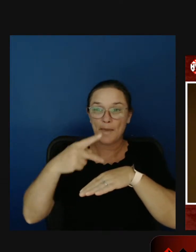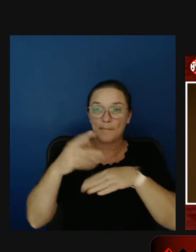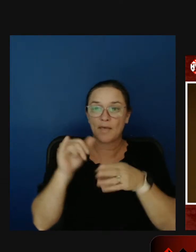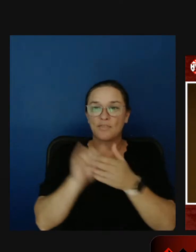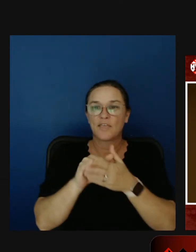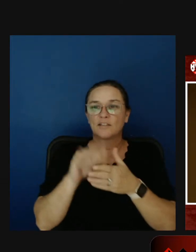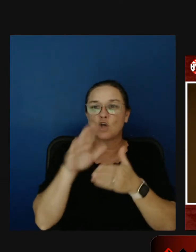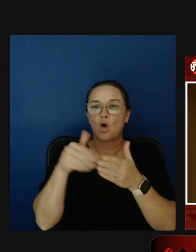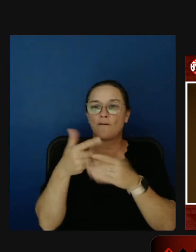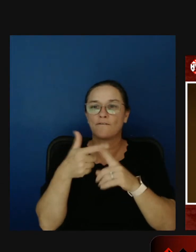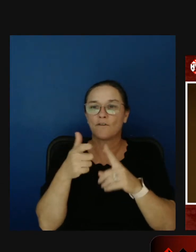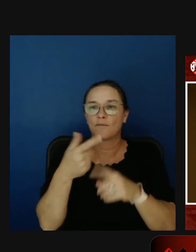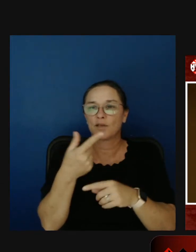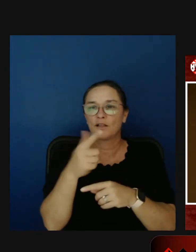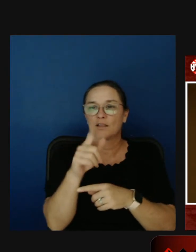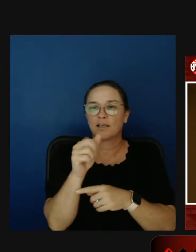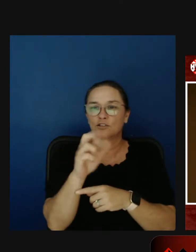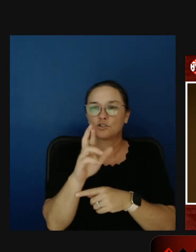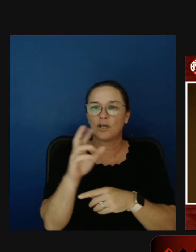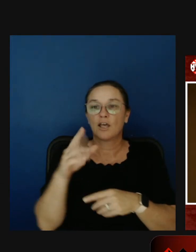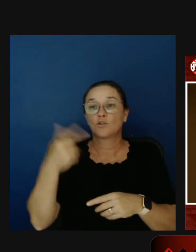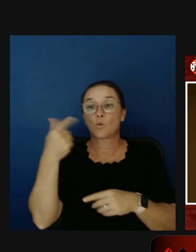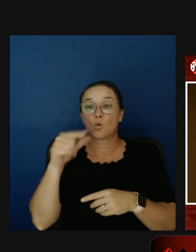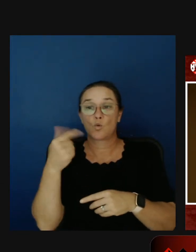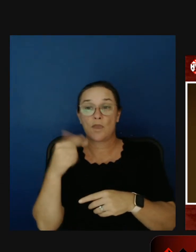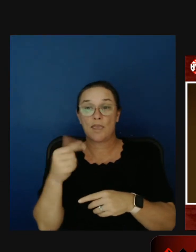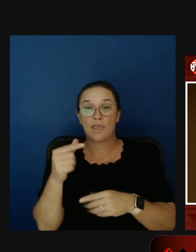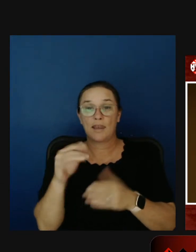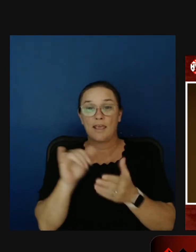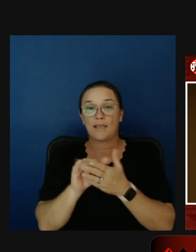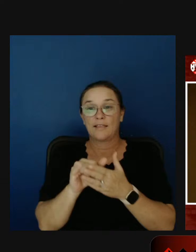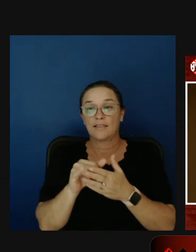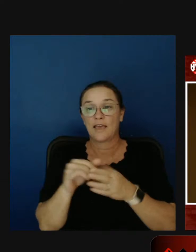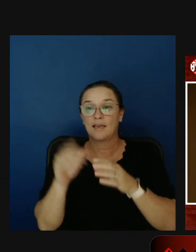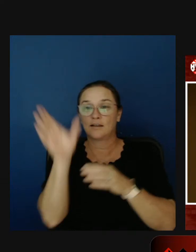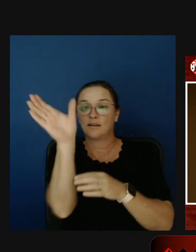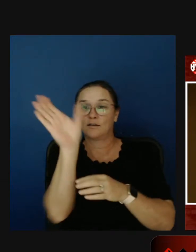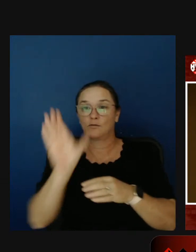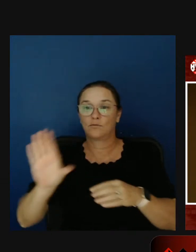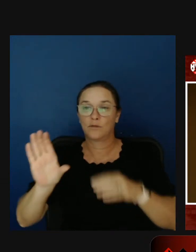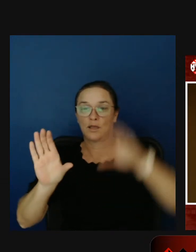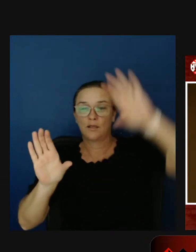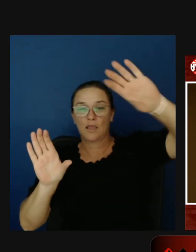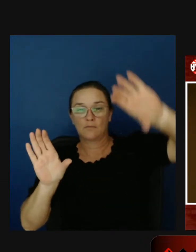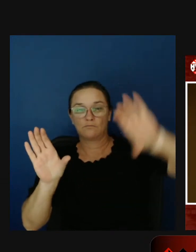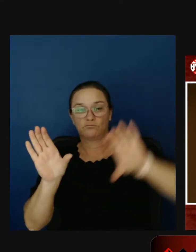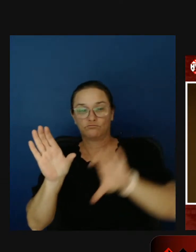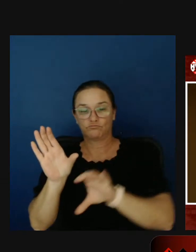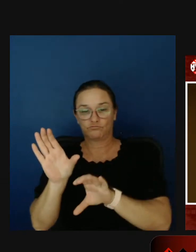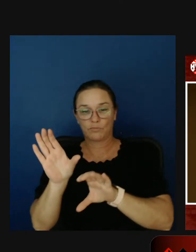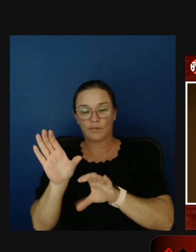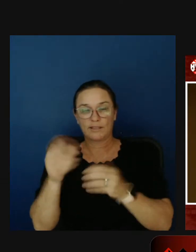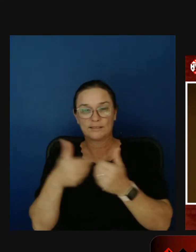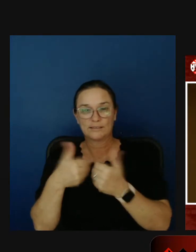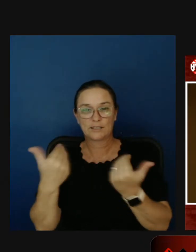glaciations. So you can see here, this green unit is a glaciation, this pink unit is a different glaciation, and where I happen to